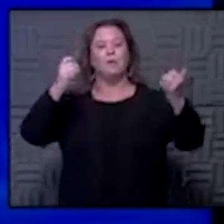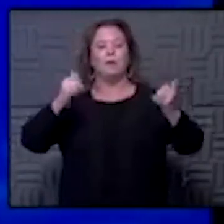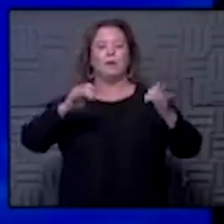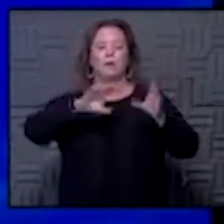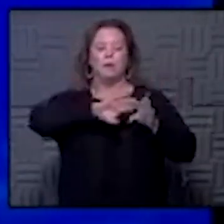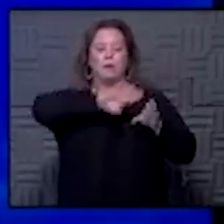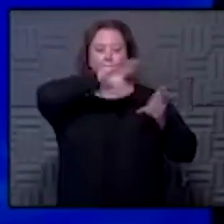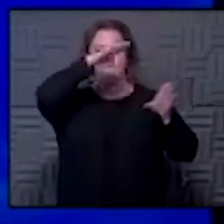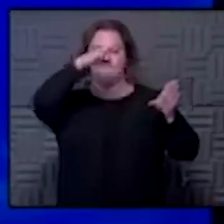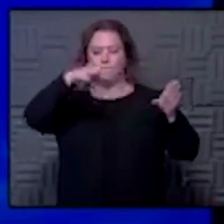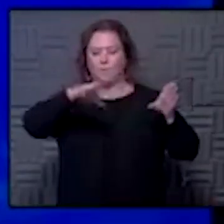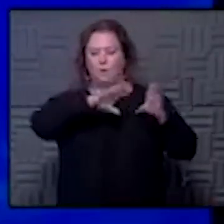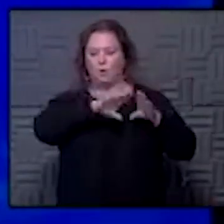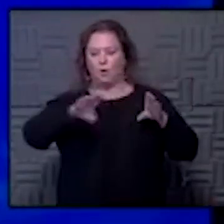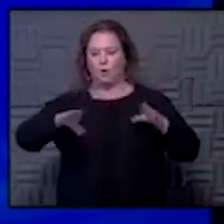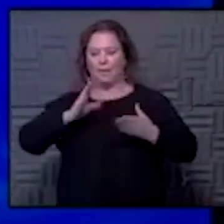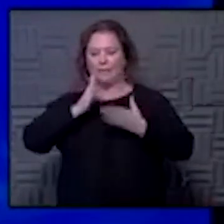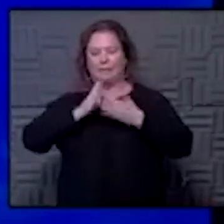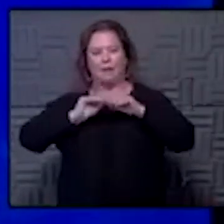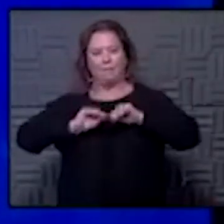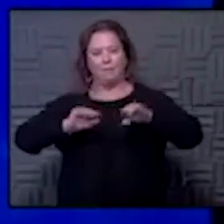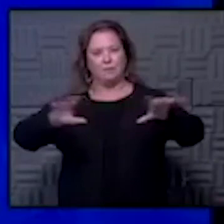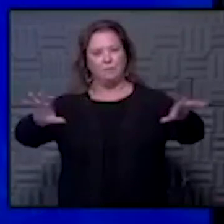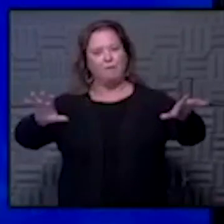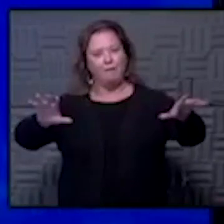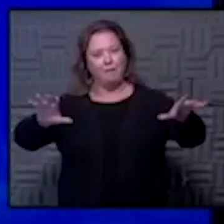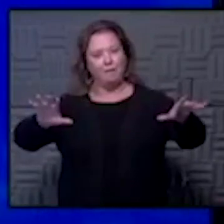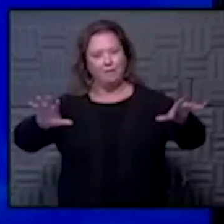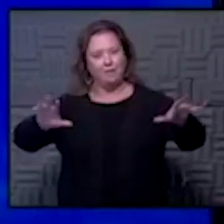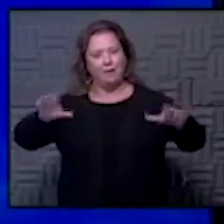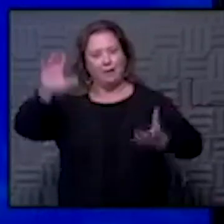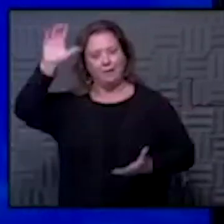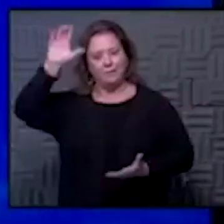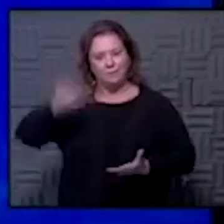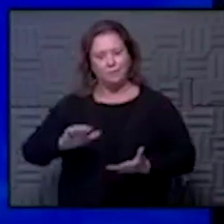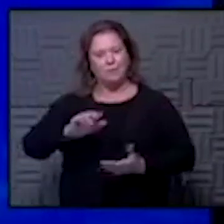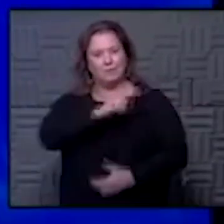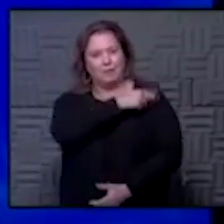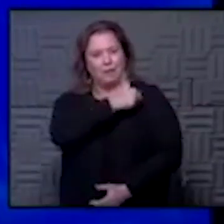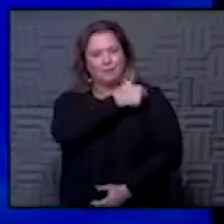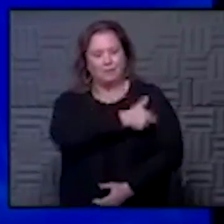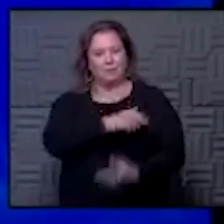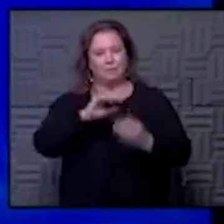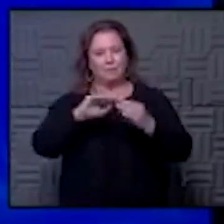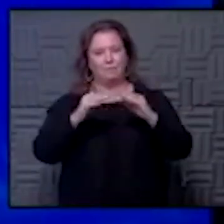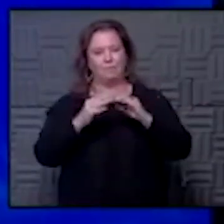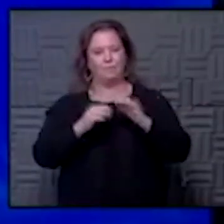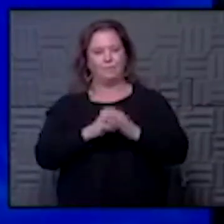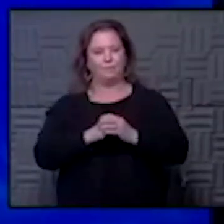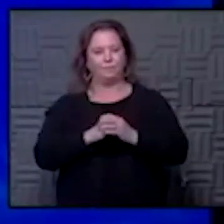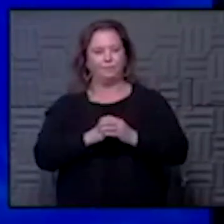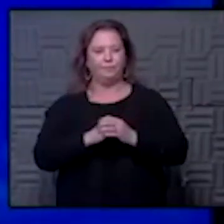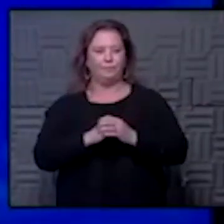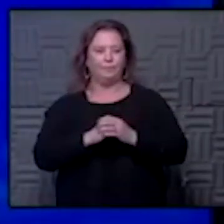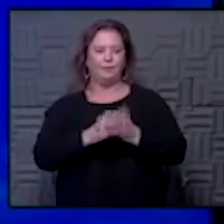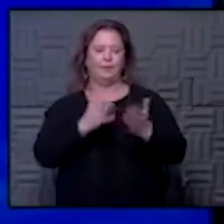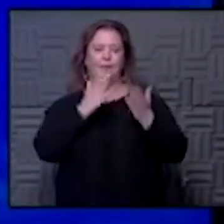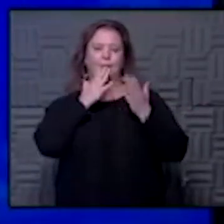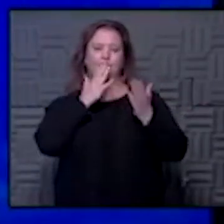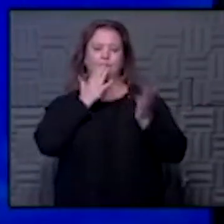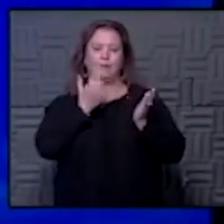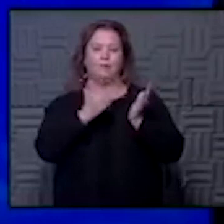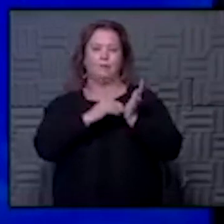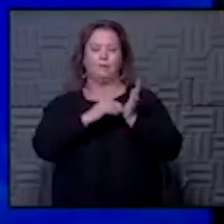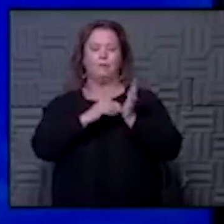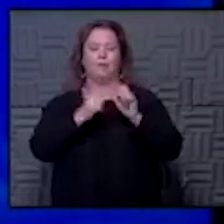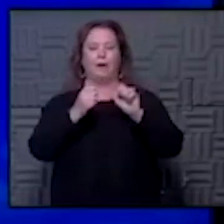that curve, curtail widespread community transmission, and ultimately decrease the hospitalizations. I want to again thank everybody